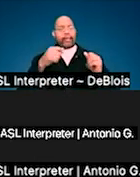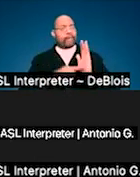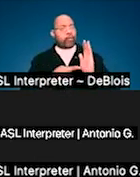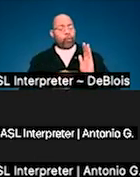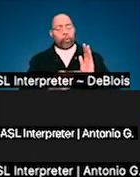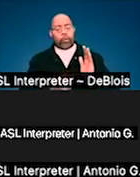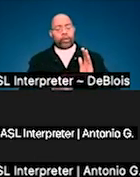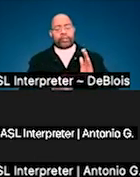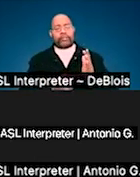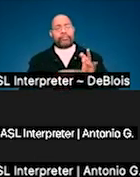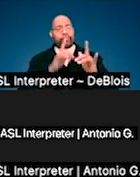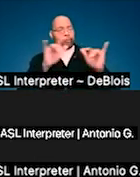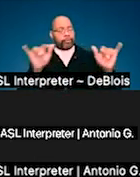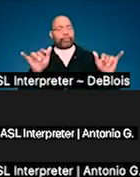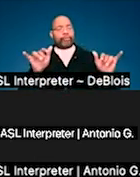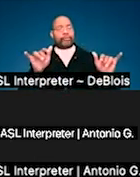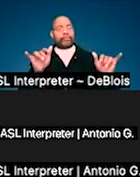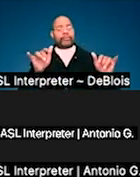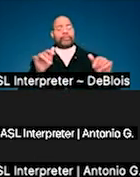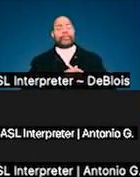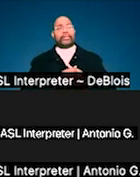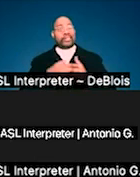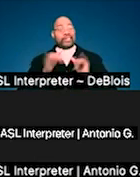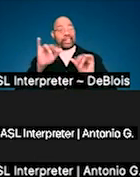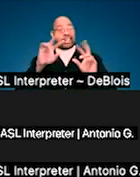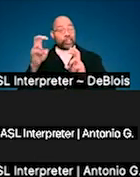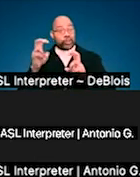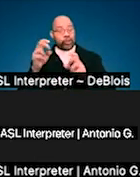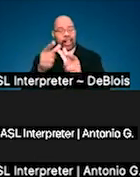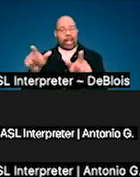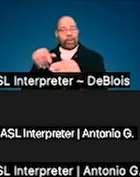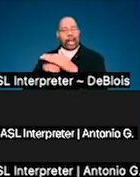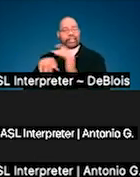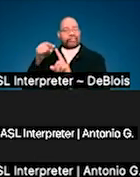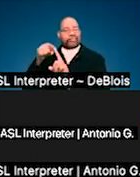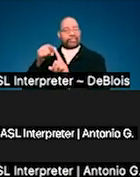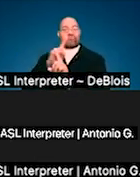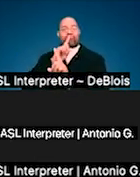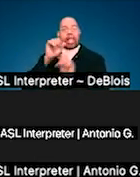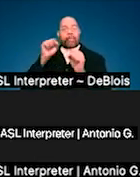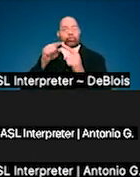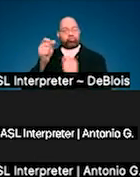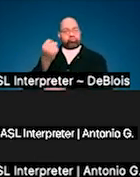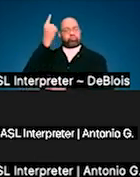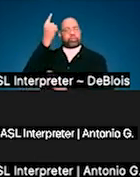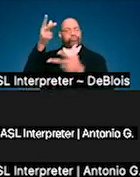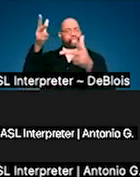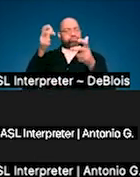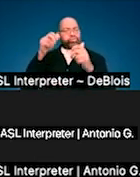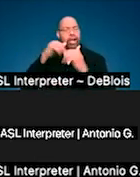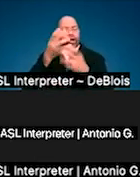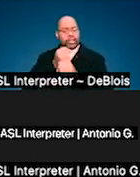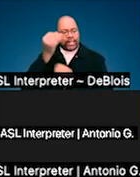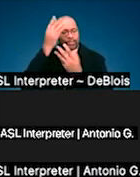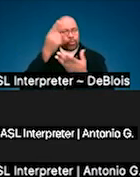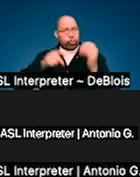it, et cetera, the issue of language access to really be able to understand how to get the information